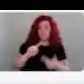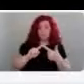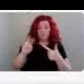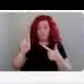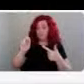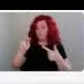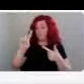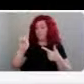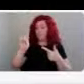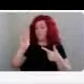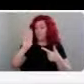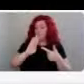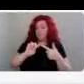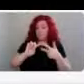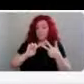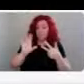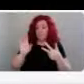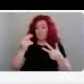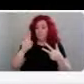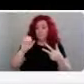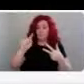scott can you hear us